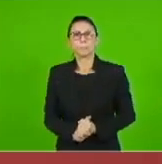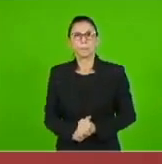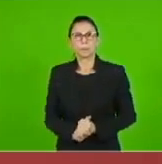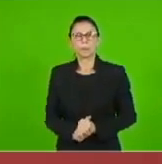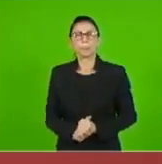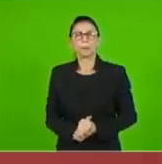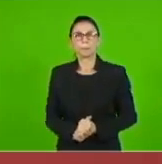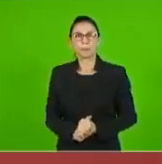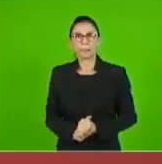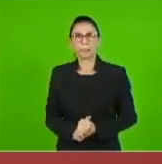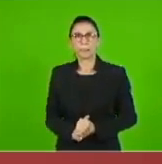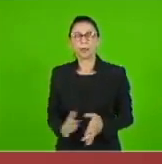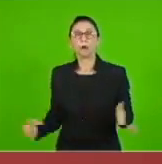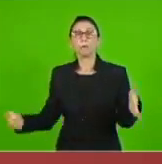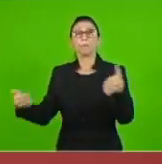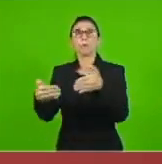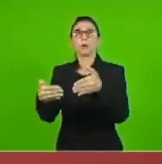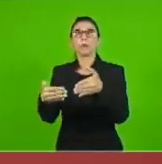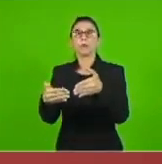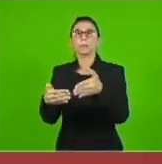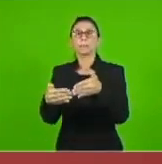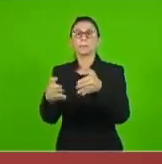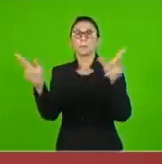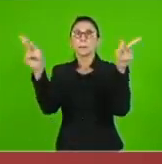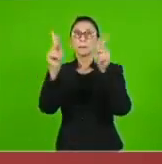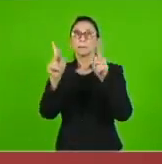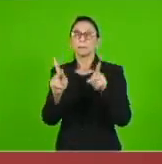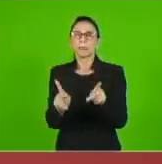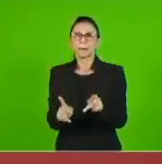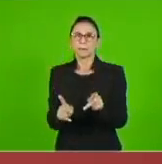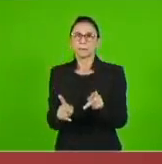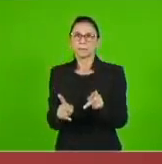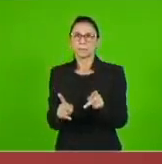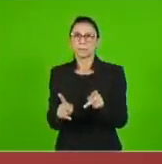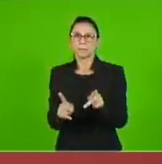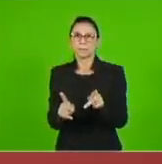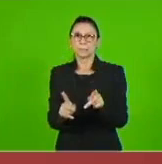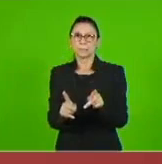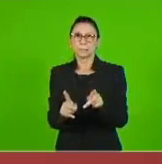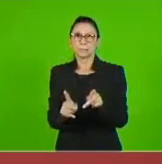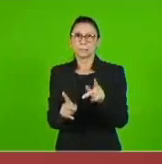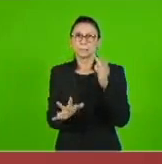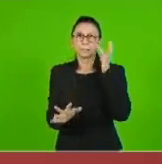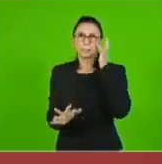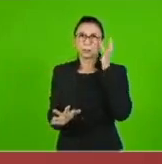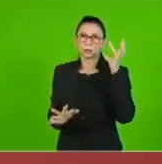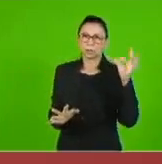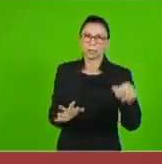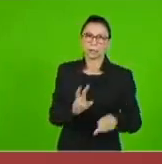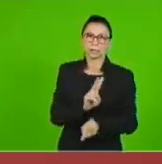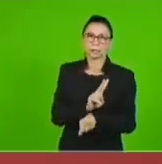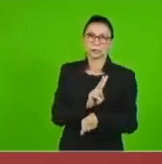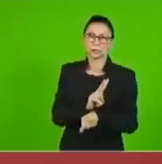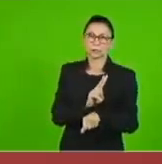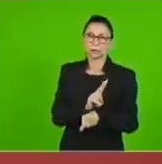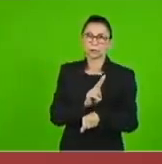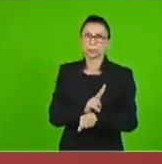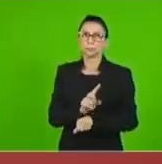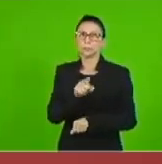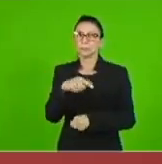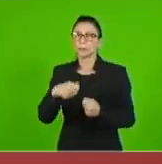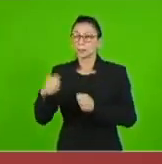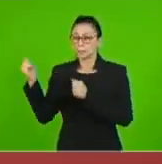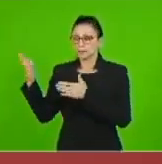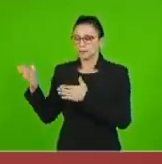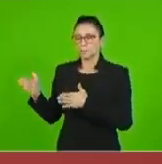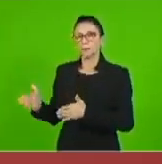warnings geared towards it are geared towards the peace and vigilance. This peace and vigilance is